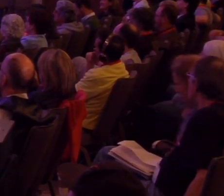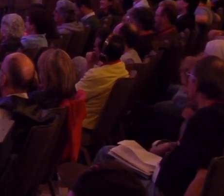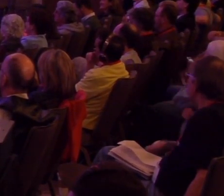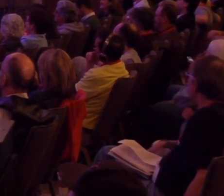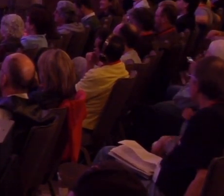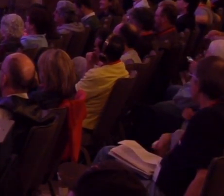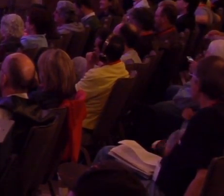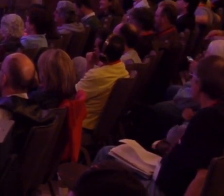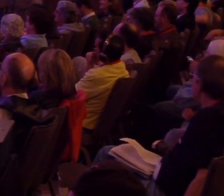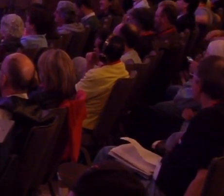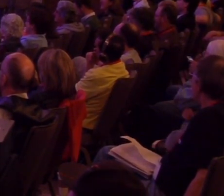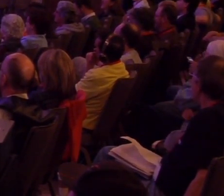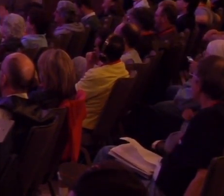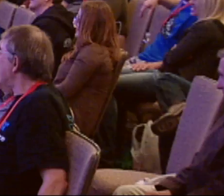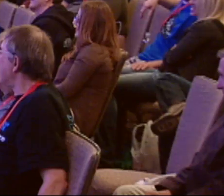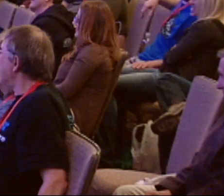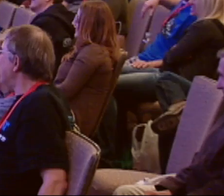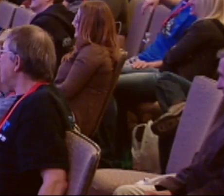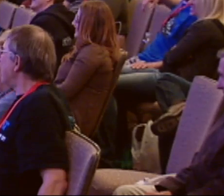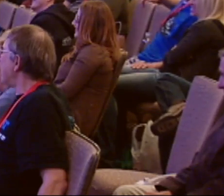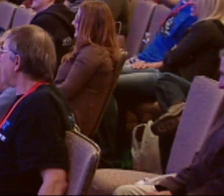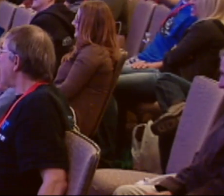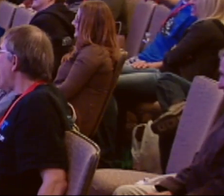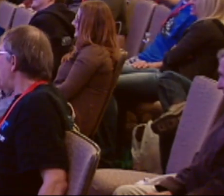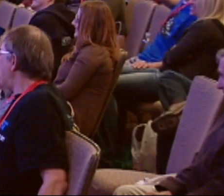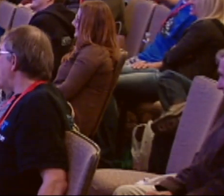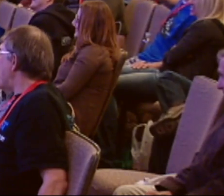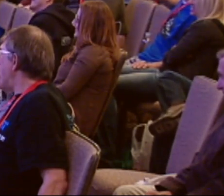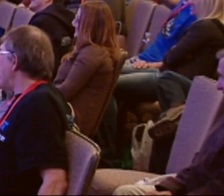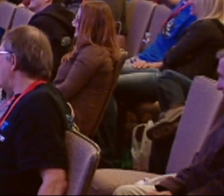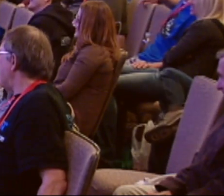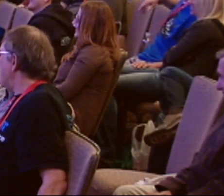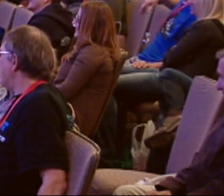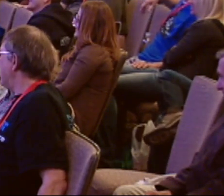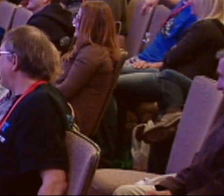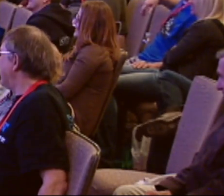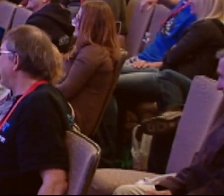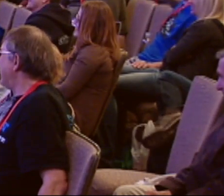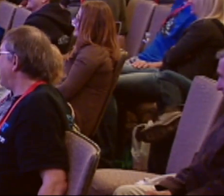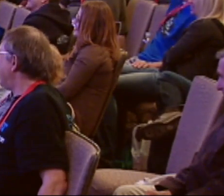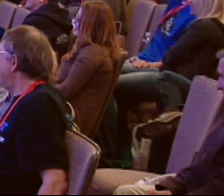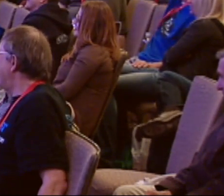No offense to the old white men out there. Thank you.